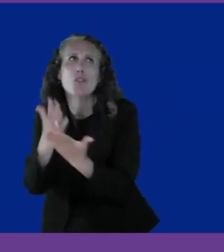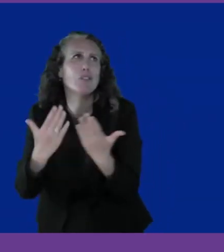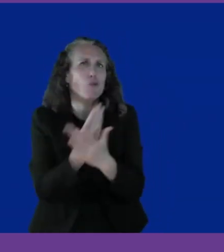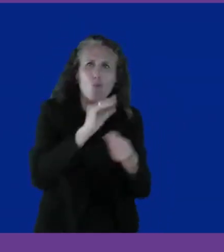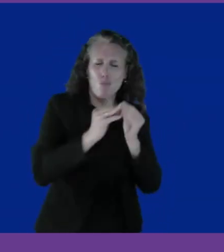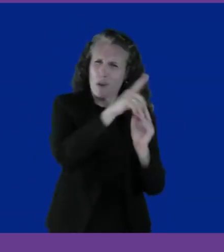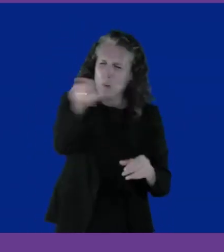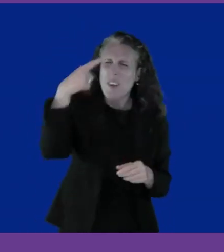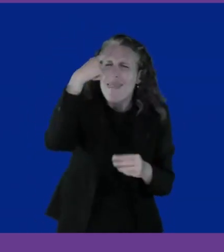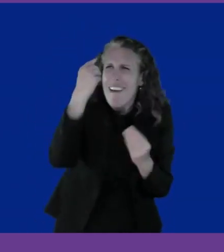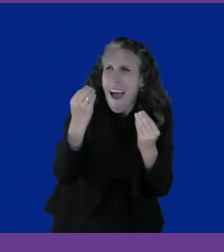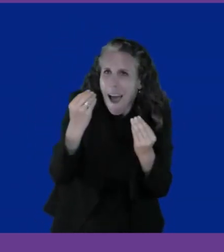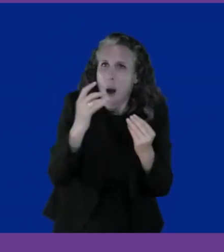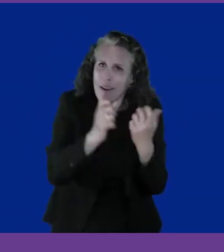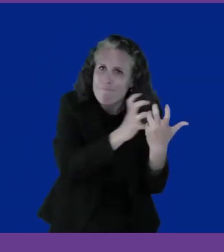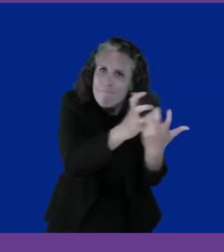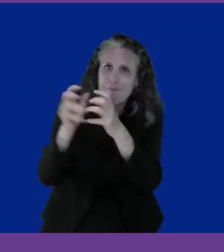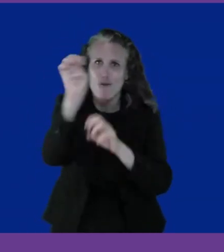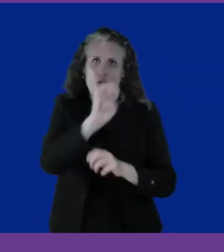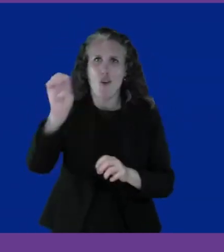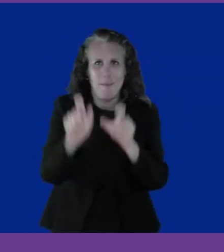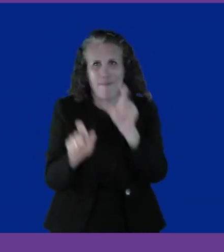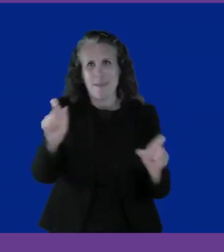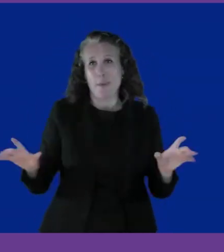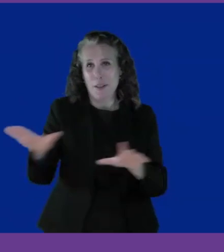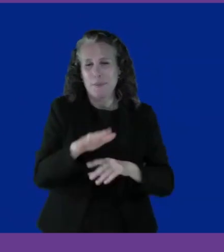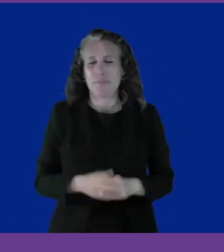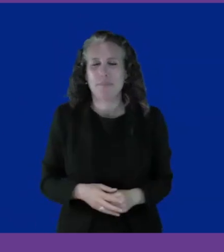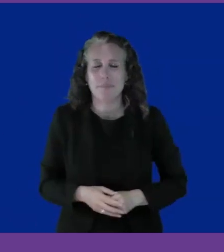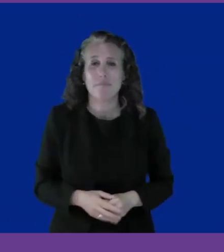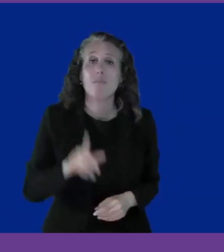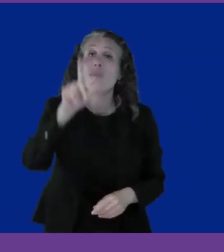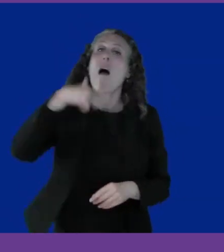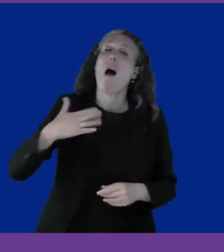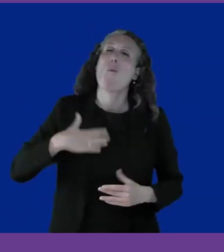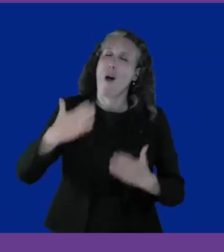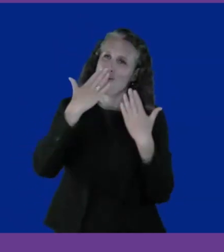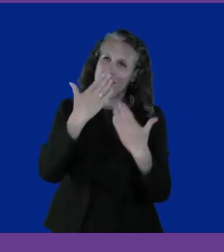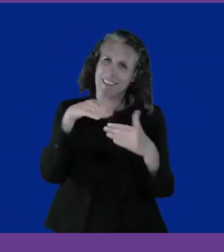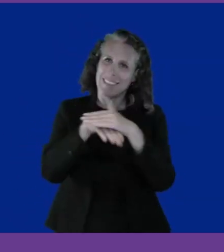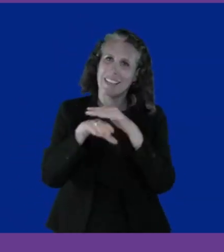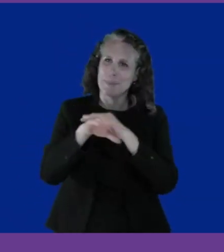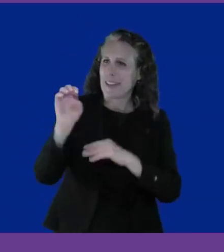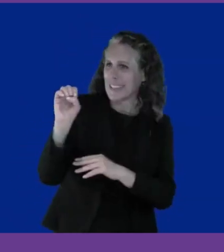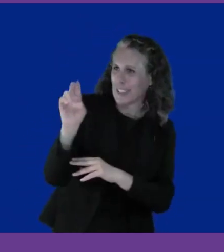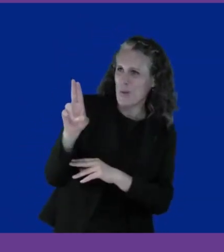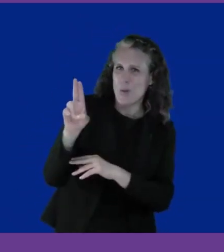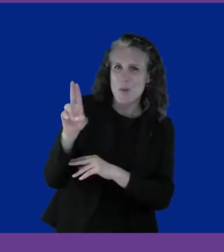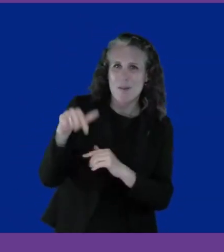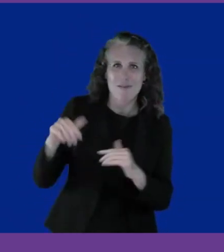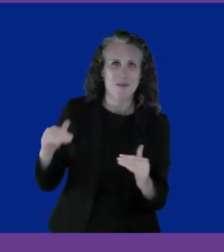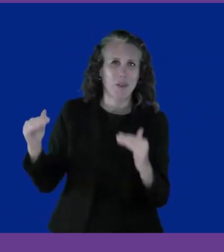benefits of the European consumers. Just my last word to thank AccessibleEU. As I said at the